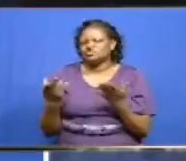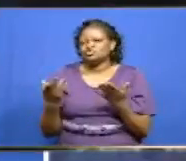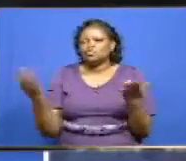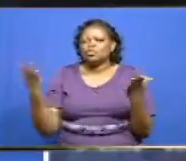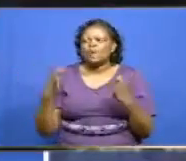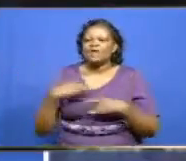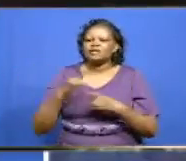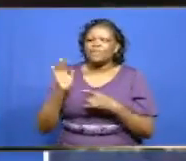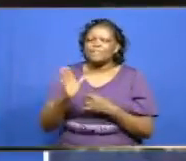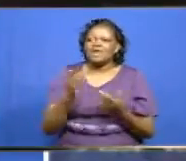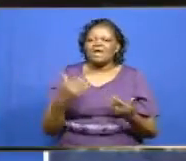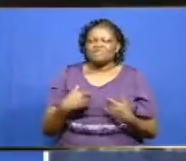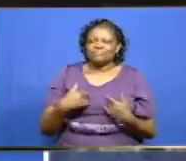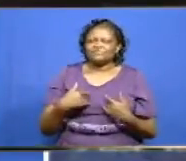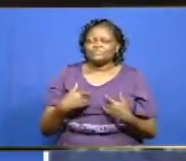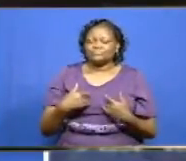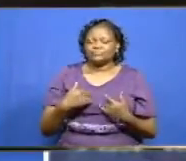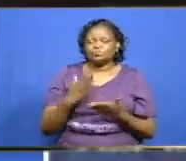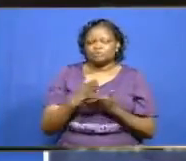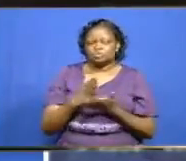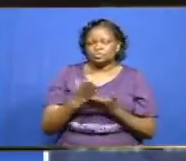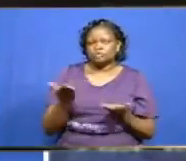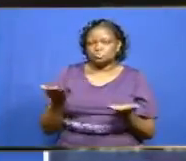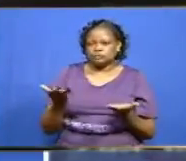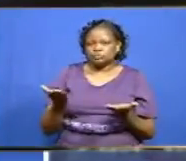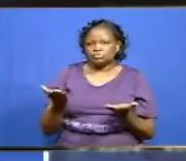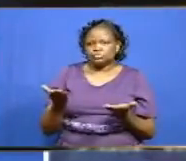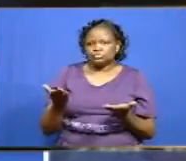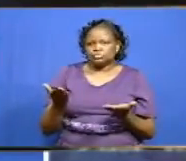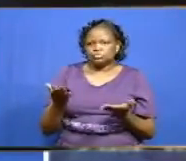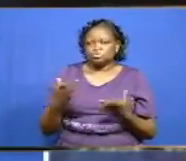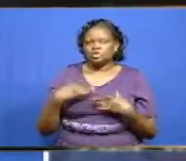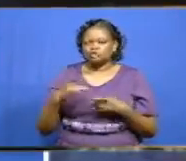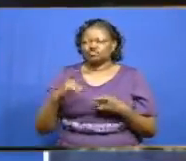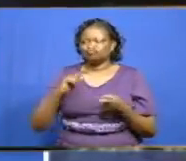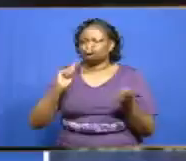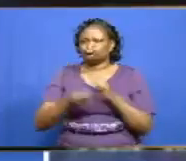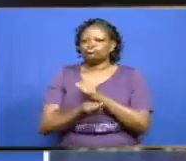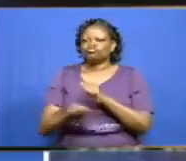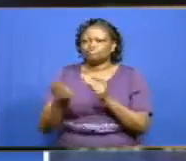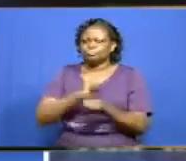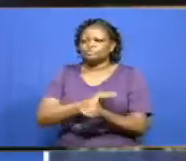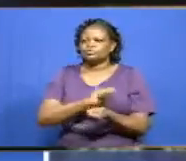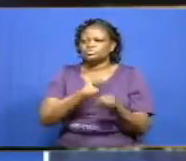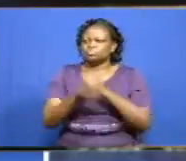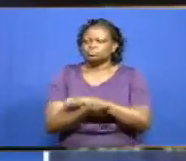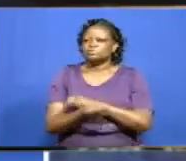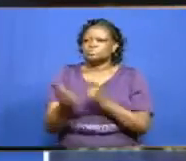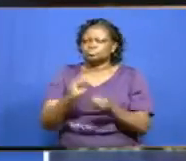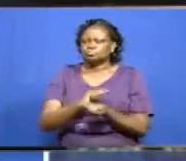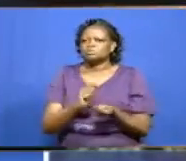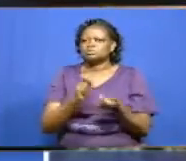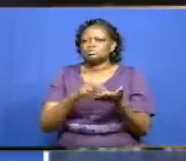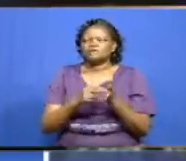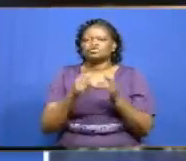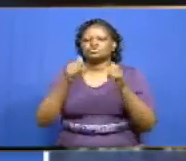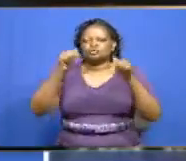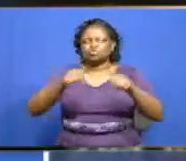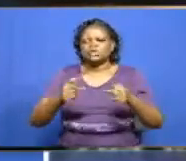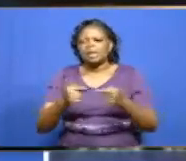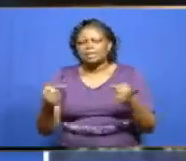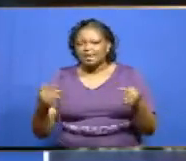are. Interestingly, interests also keep evolving, and hence one's opponents